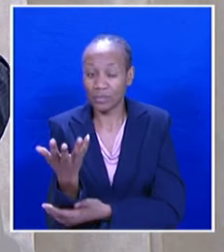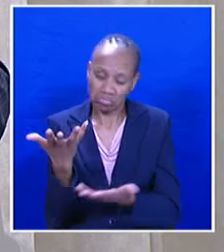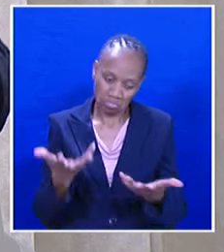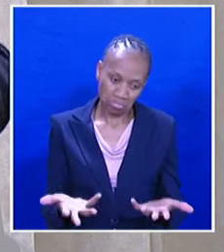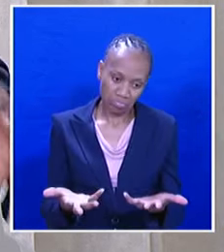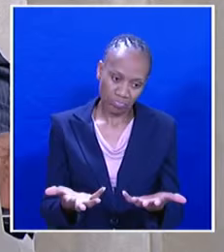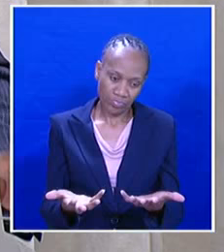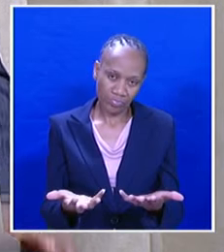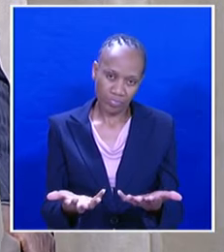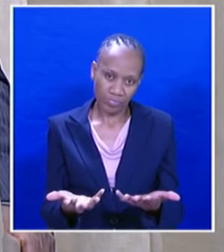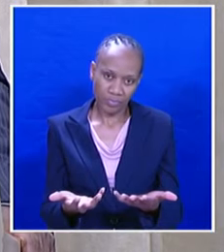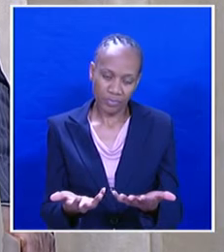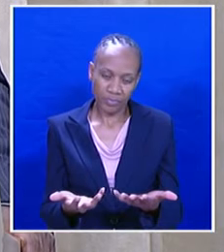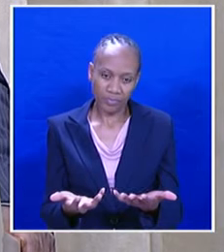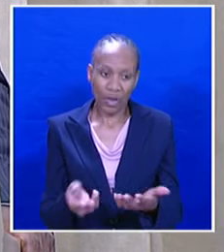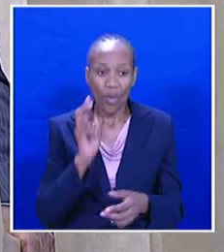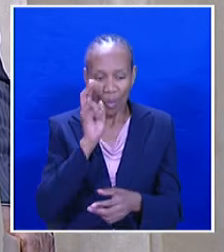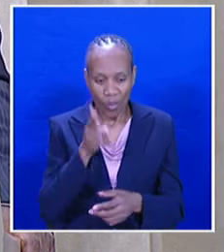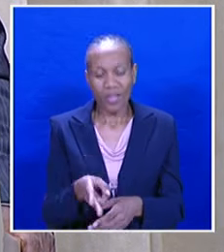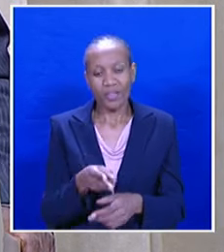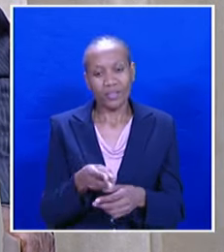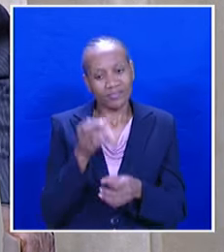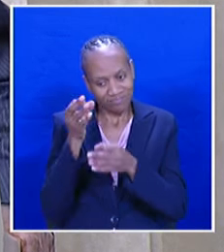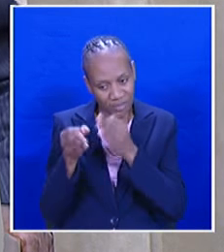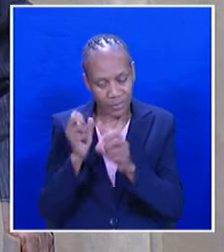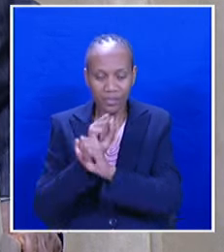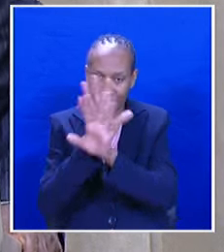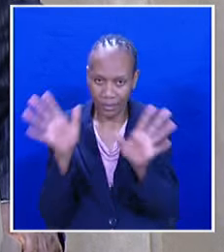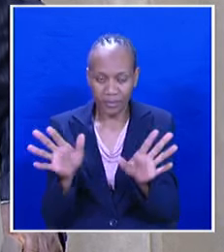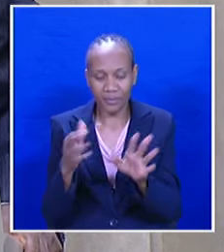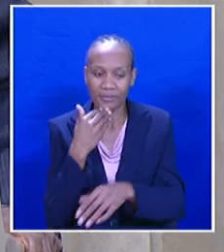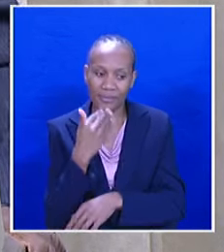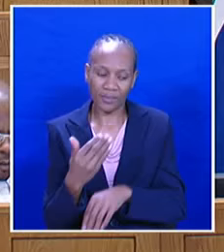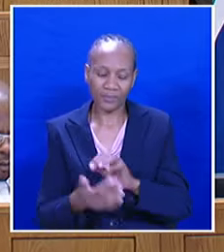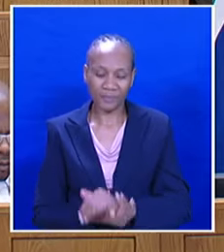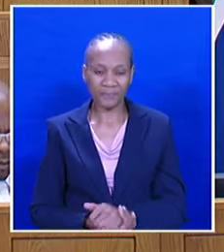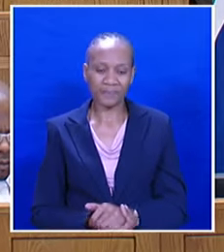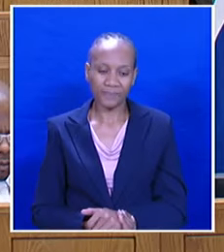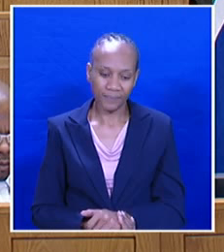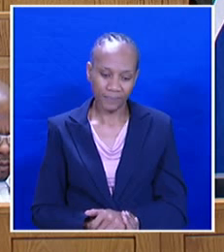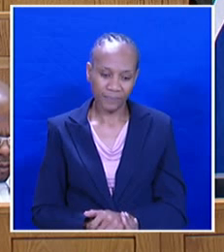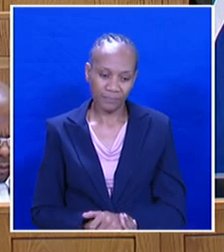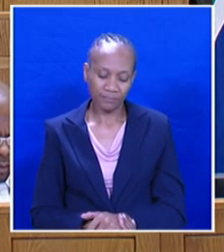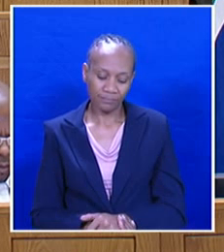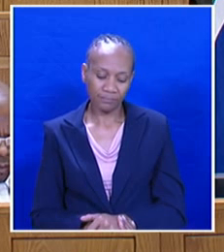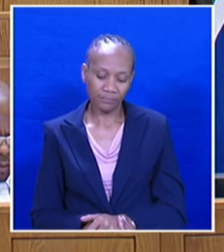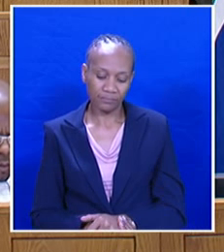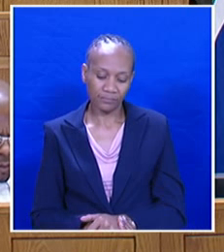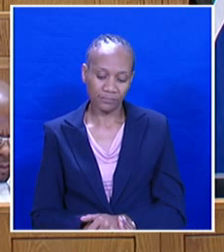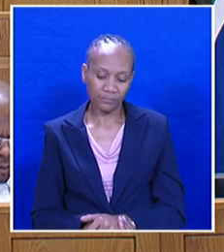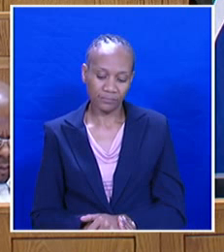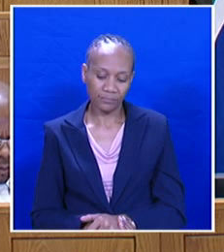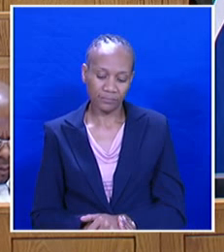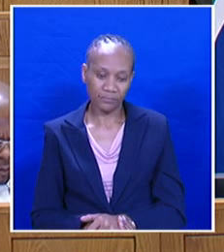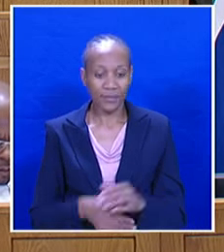I'm sure, will come clean on all this. Thank you very much. Thank you, Deputy President. We proceed to